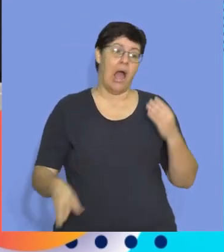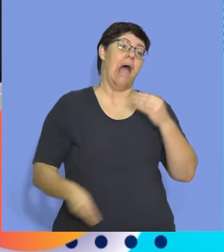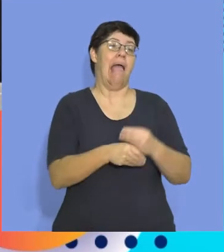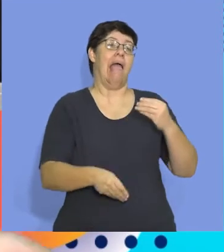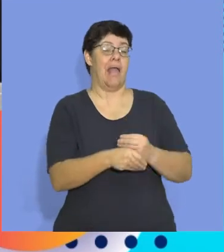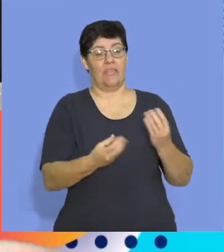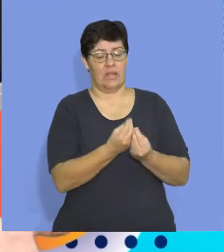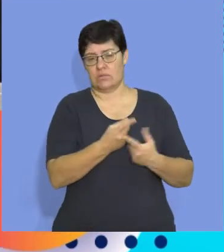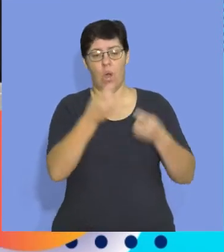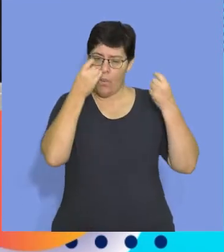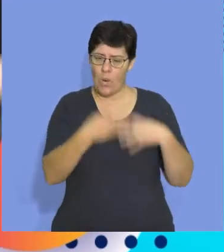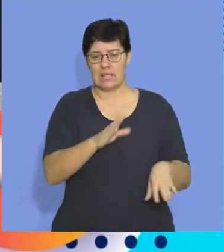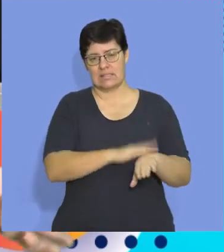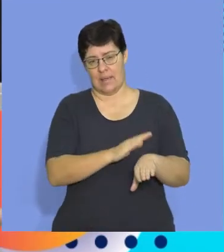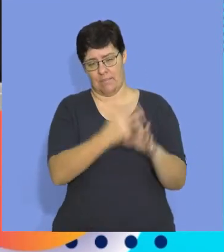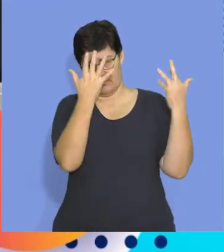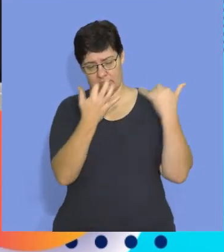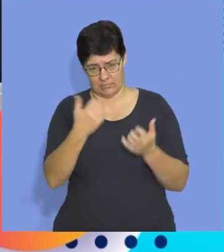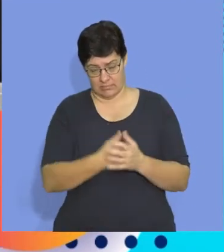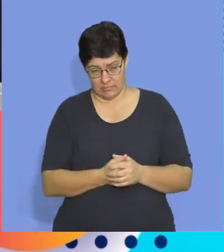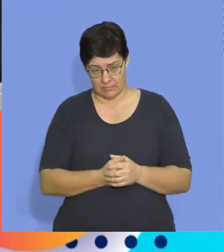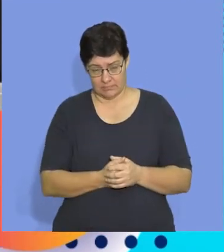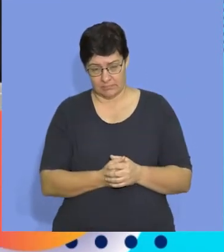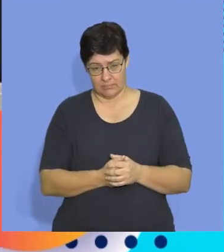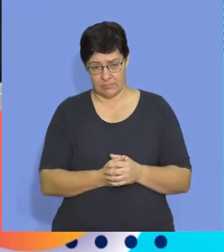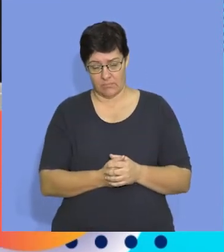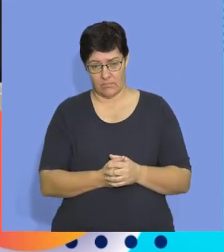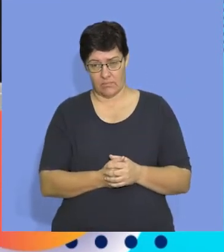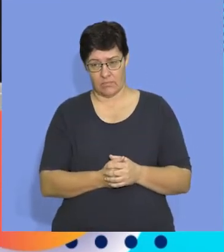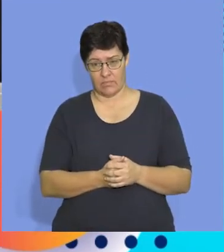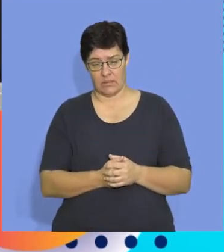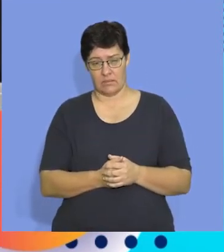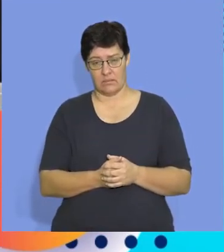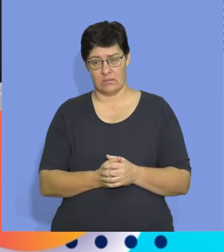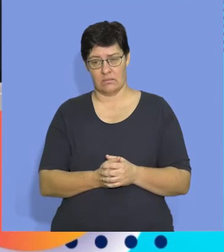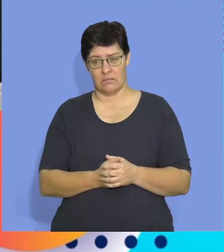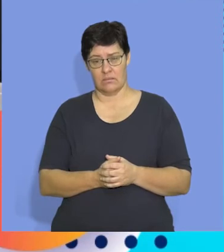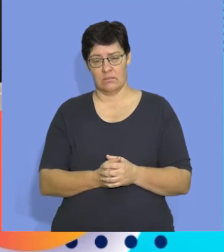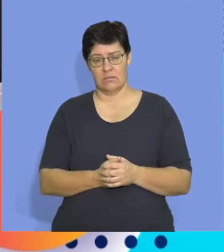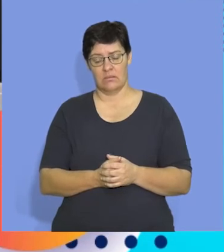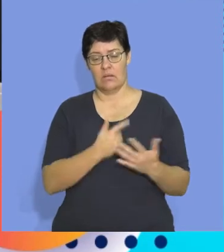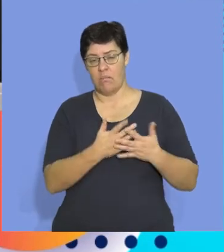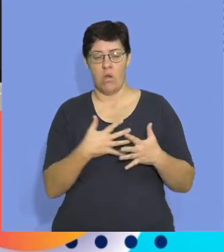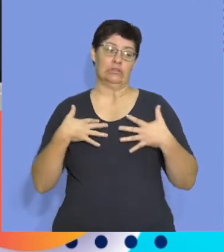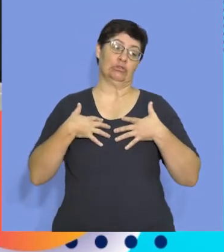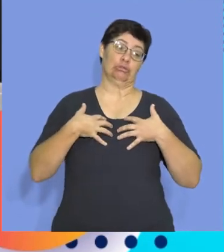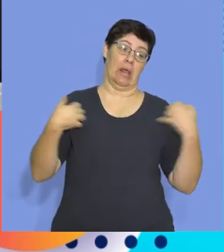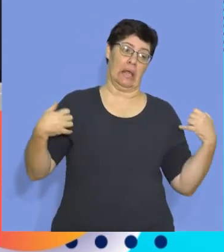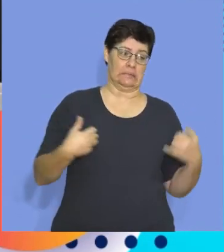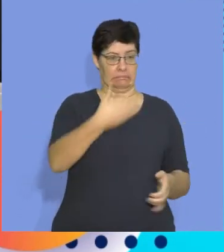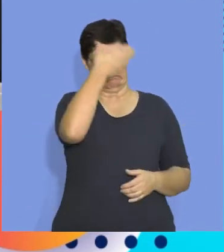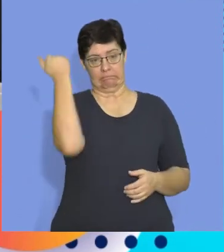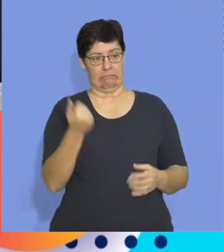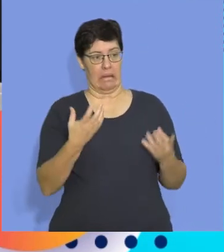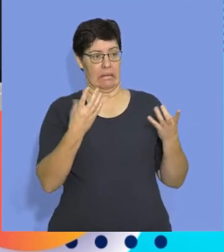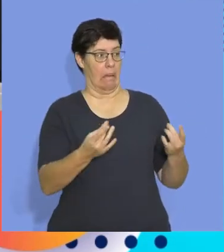because you're going to waste time calculating stuff that you don't need. But don't stress that you don't know the values.